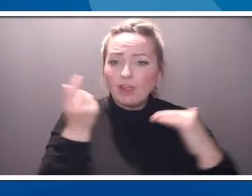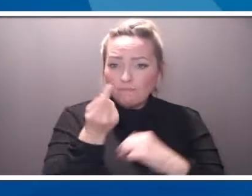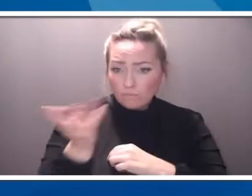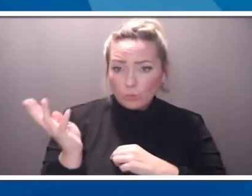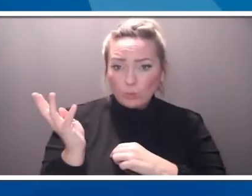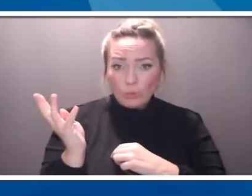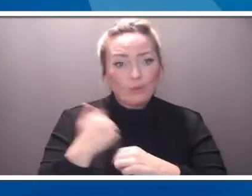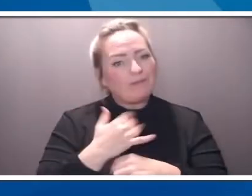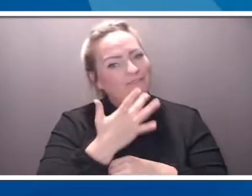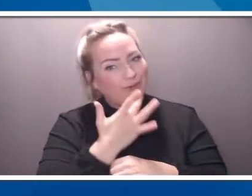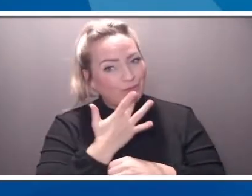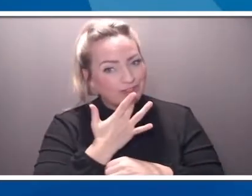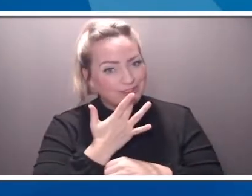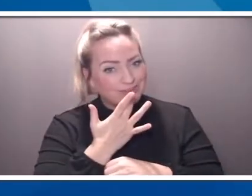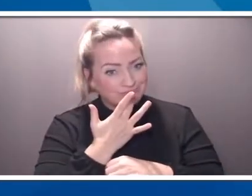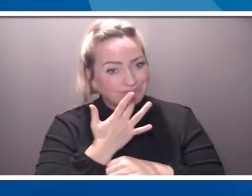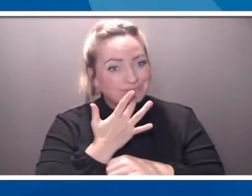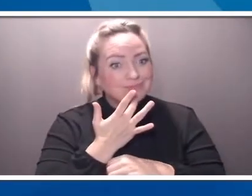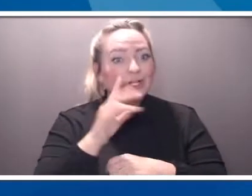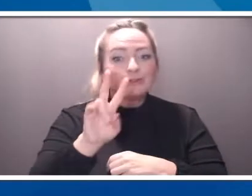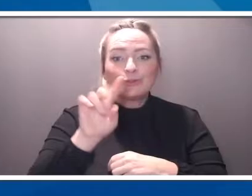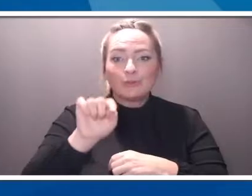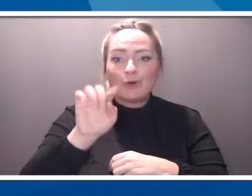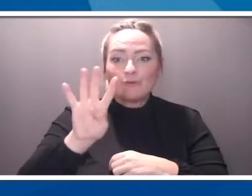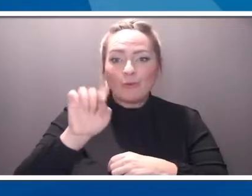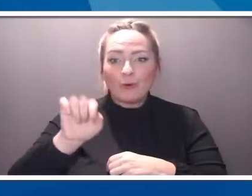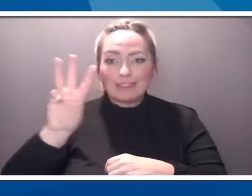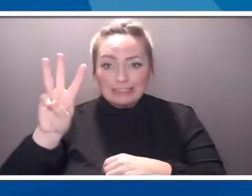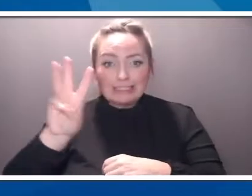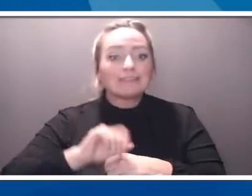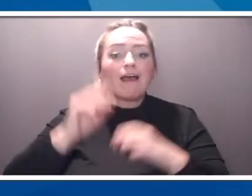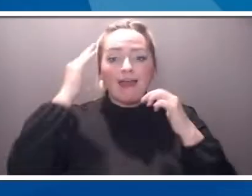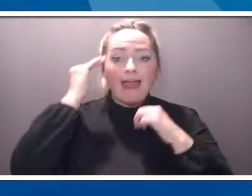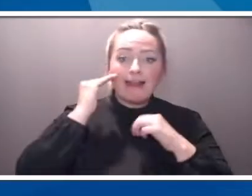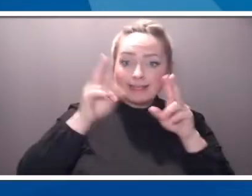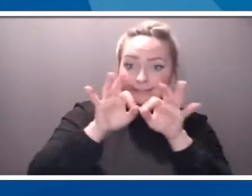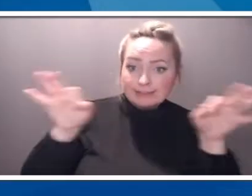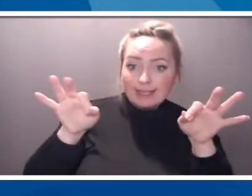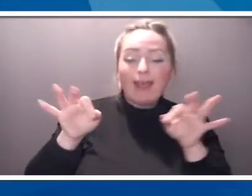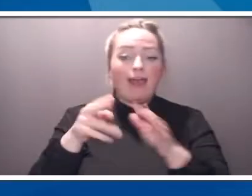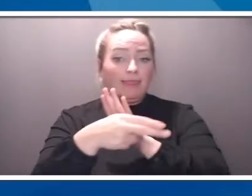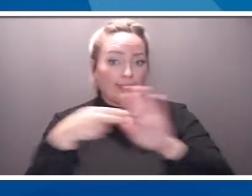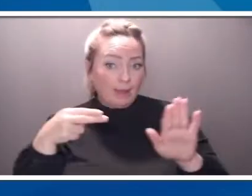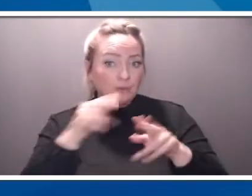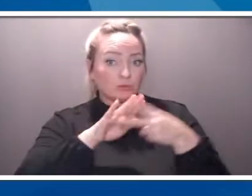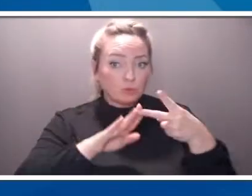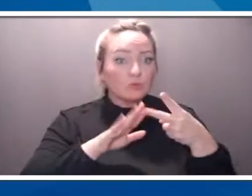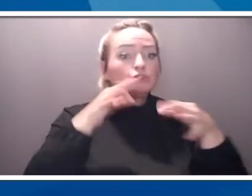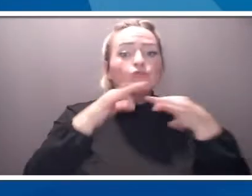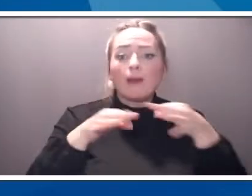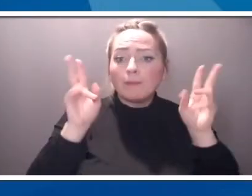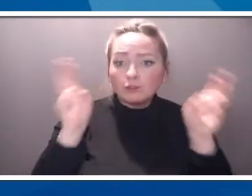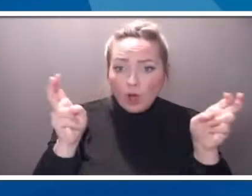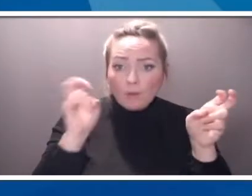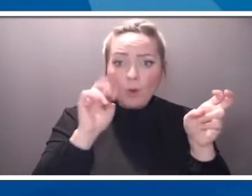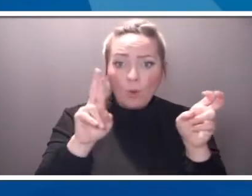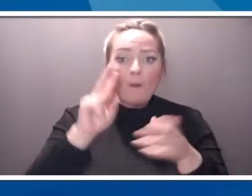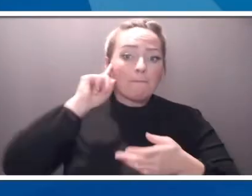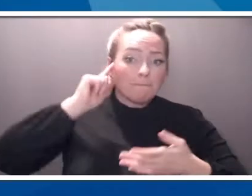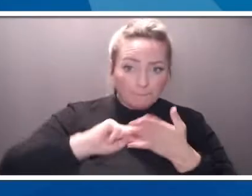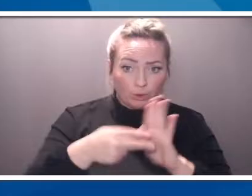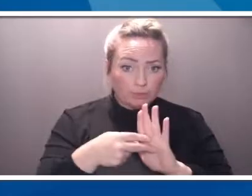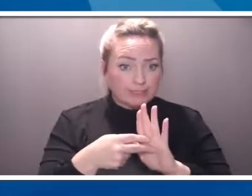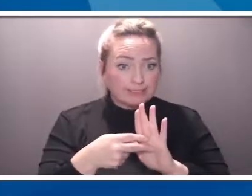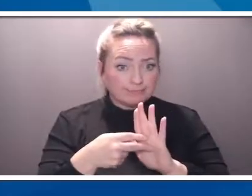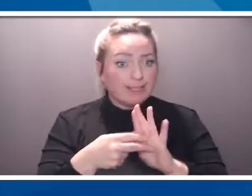So I'm going to go through a few. One of my favorites, 246, headings and labels. Headings and labels describe